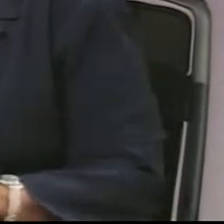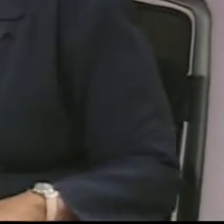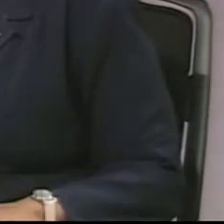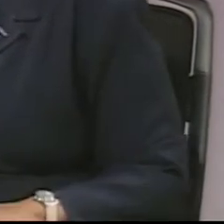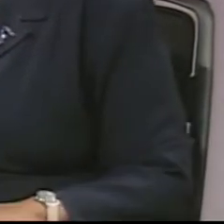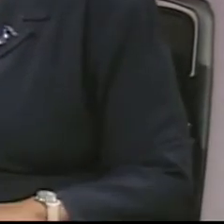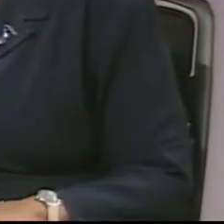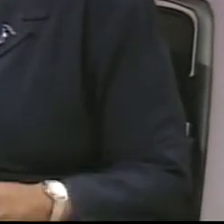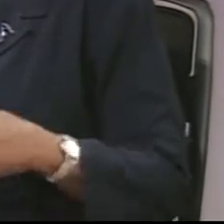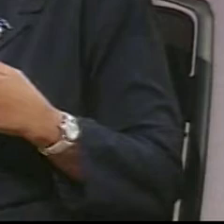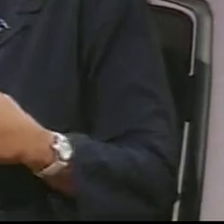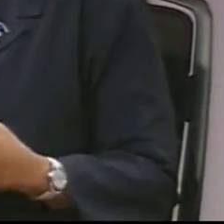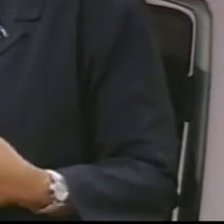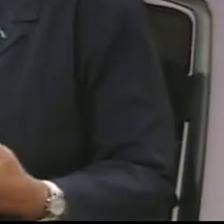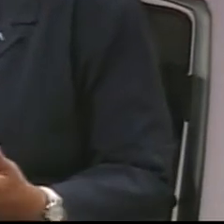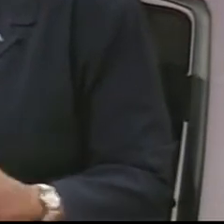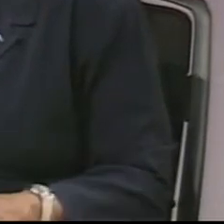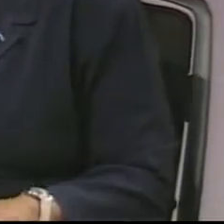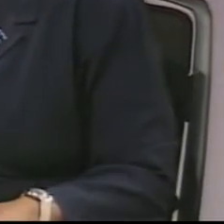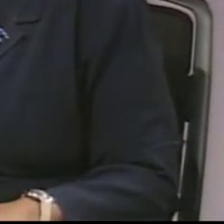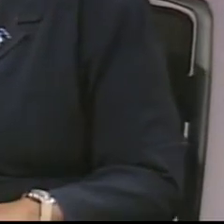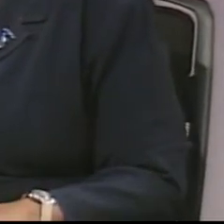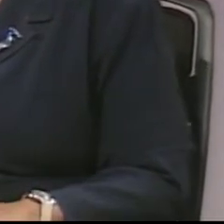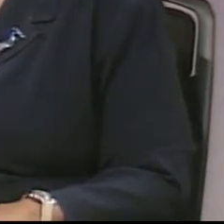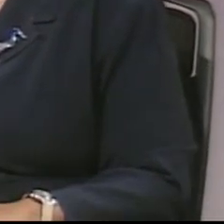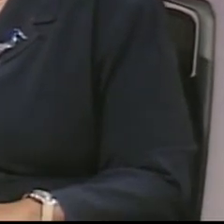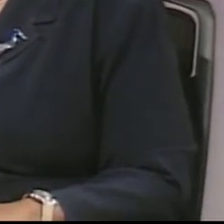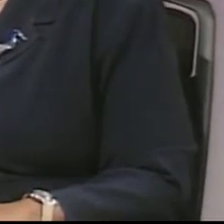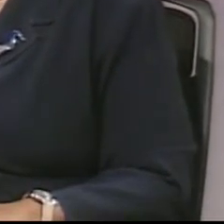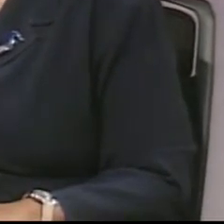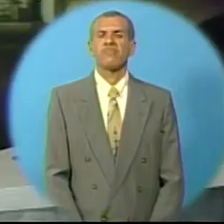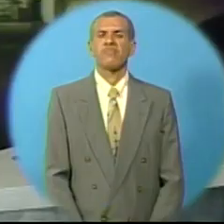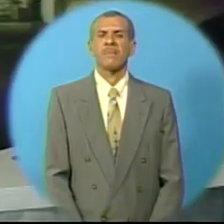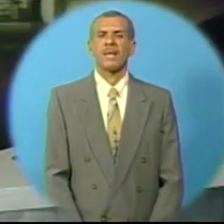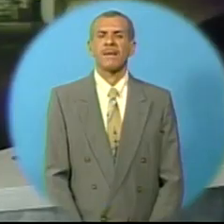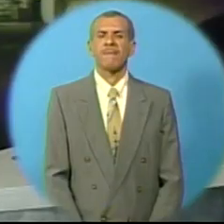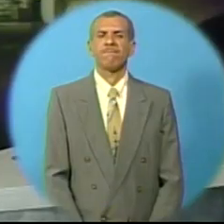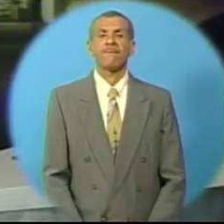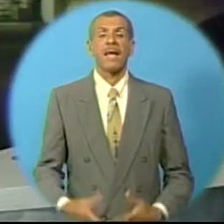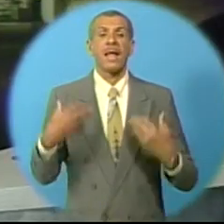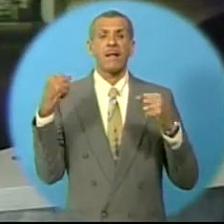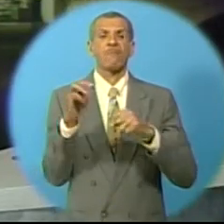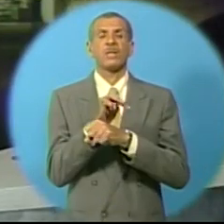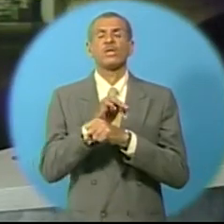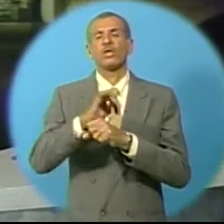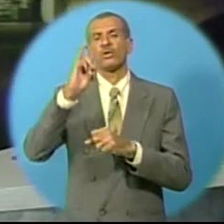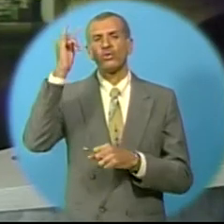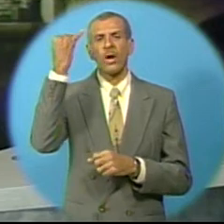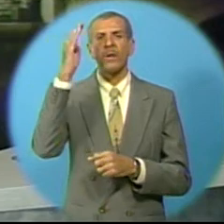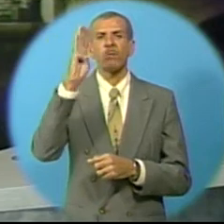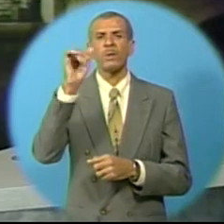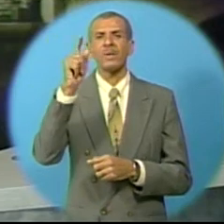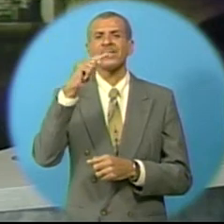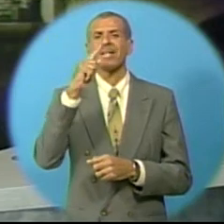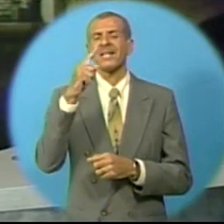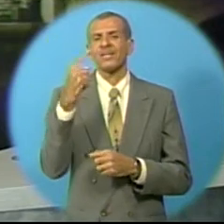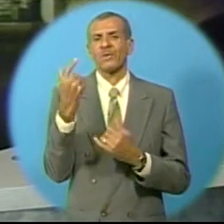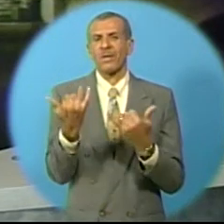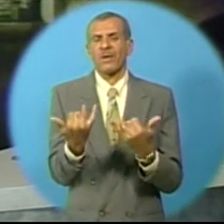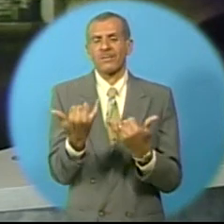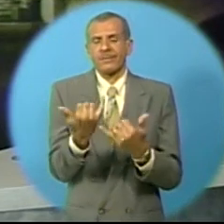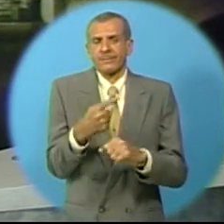they're putting them on and taking them off. That's when most of the breaches occur. Health Minister John Boyce says we have reached a